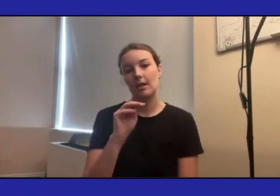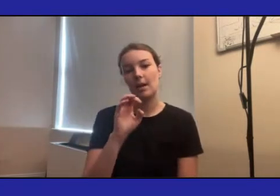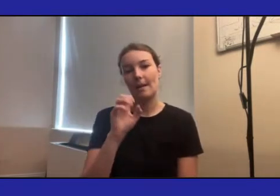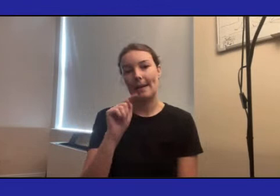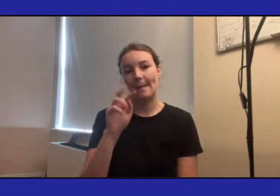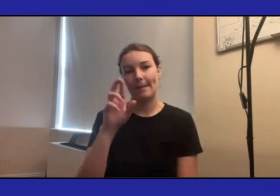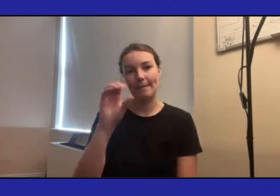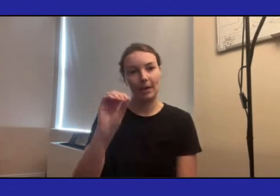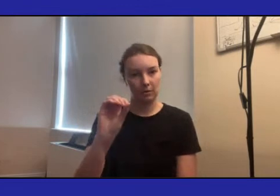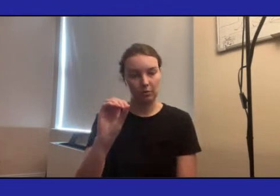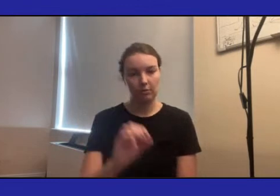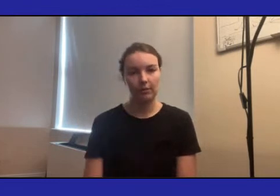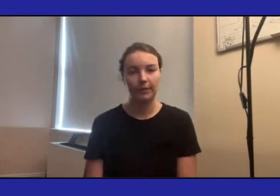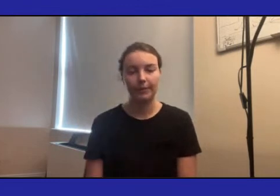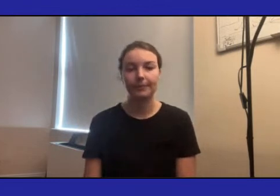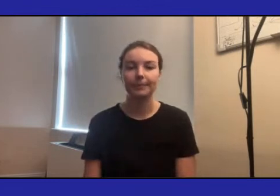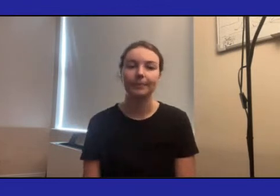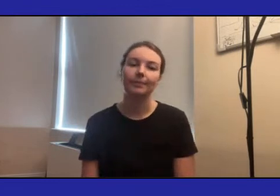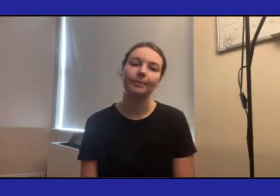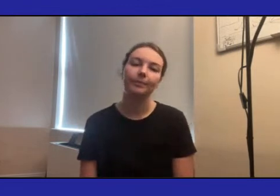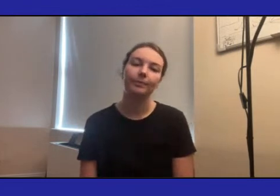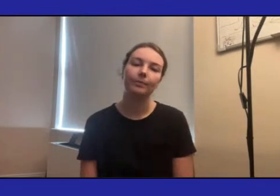so um,